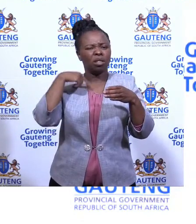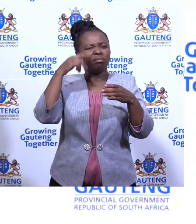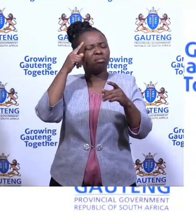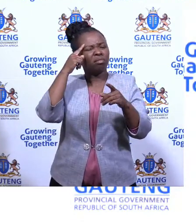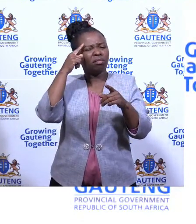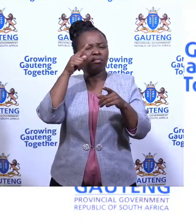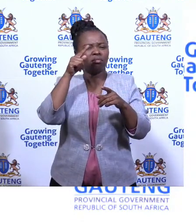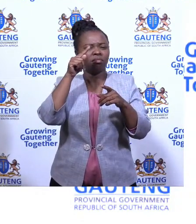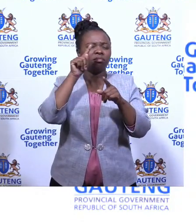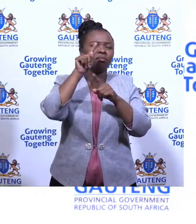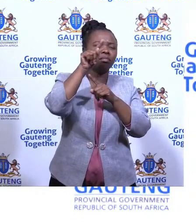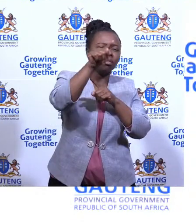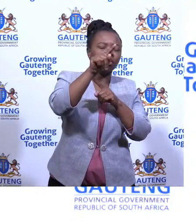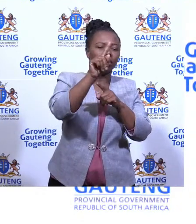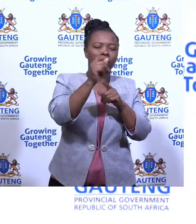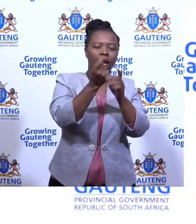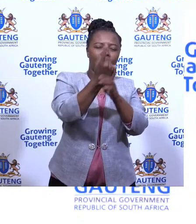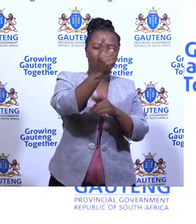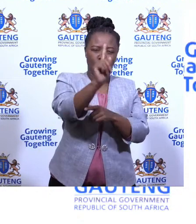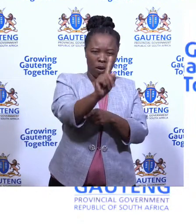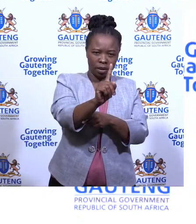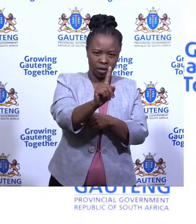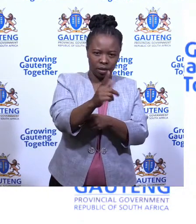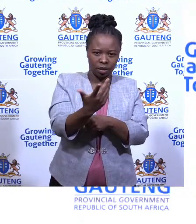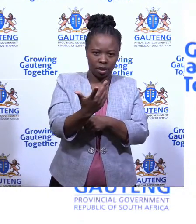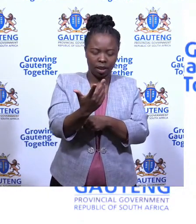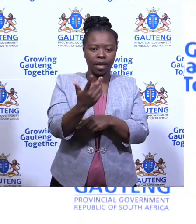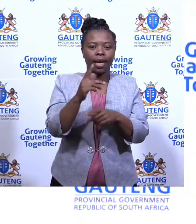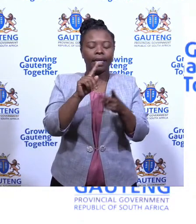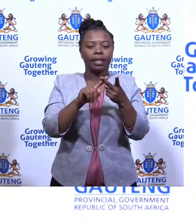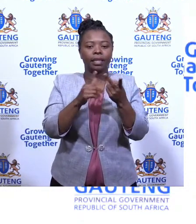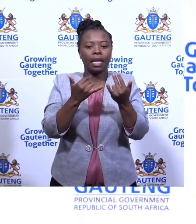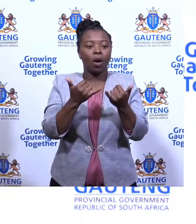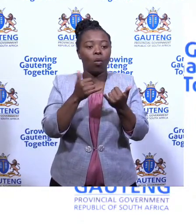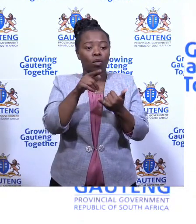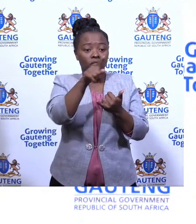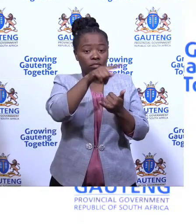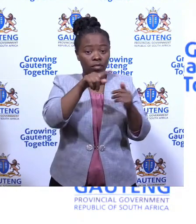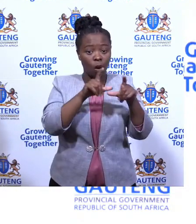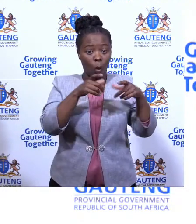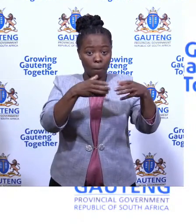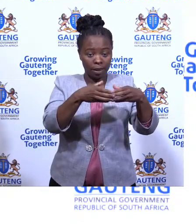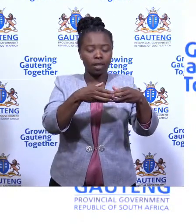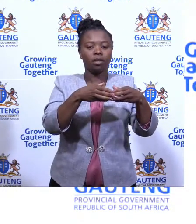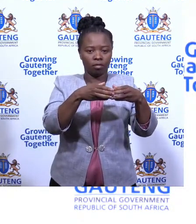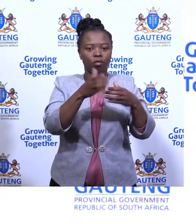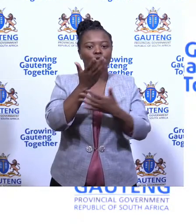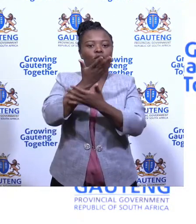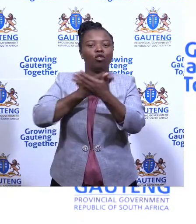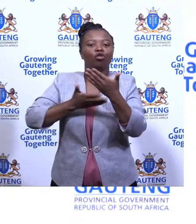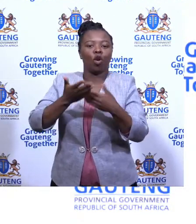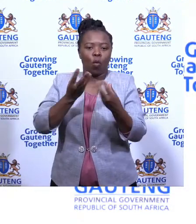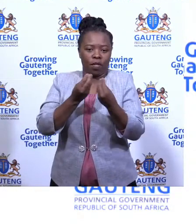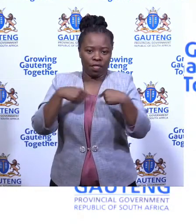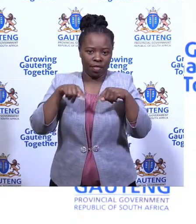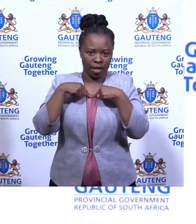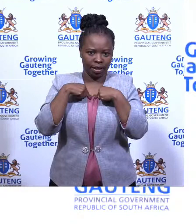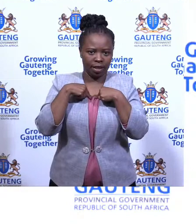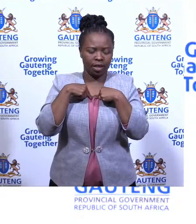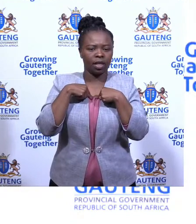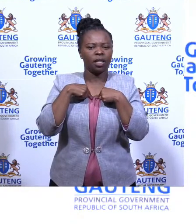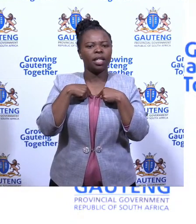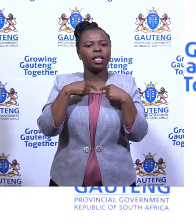has looked at what is happening, and they are going to first share with us what, according to the